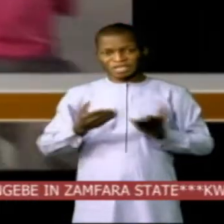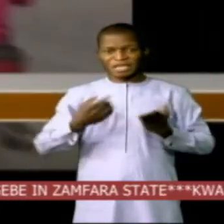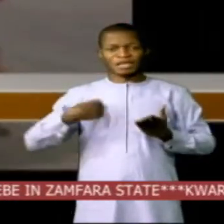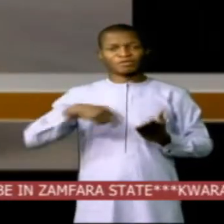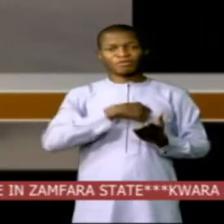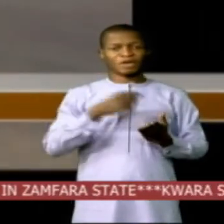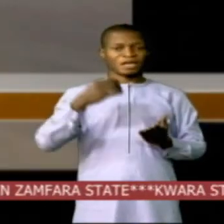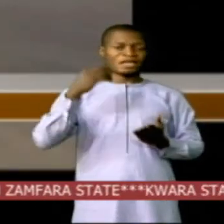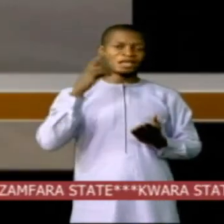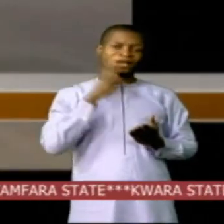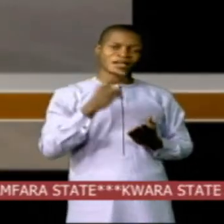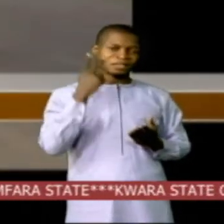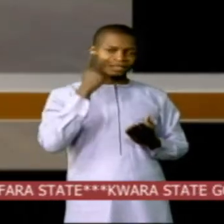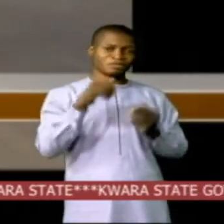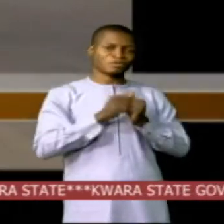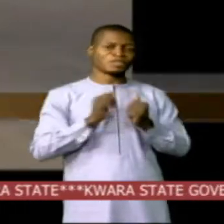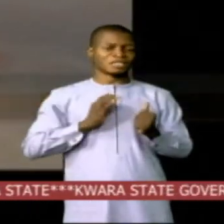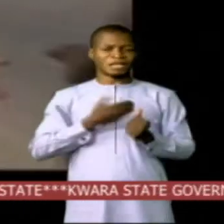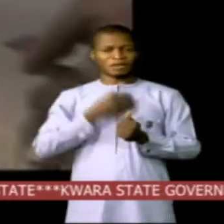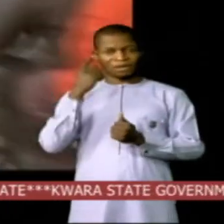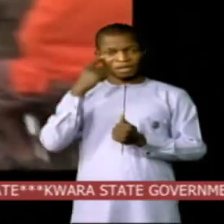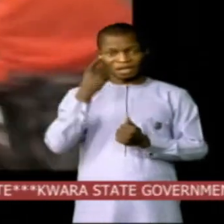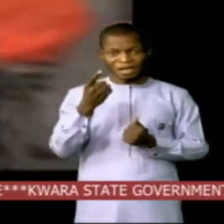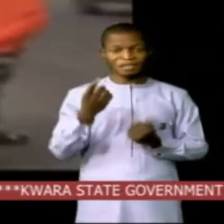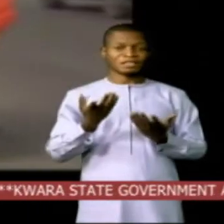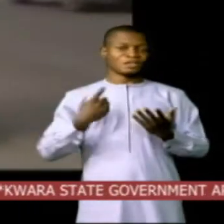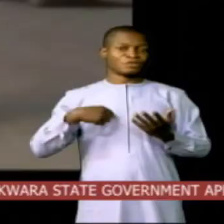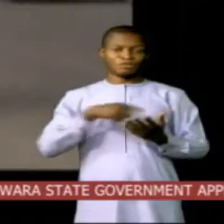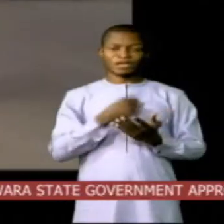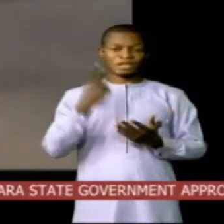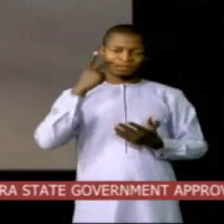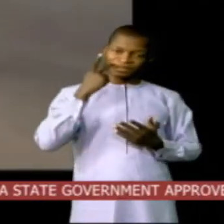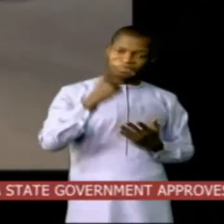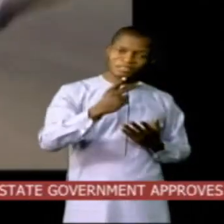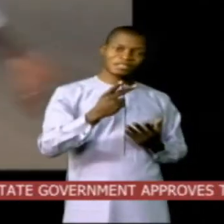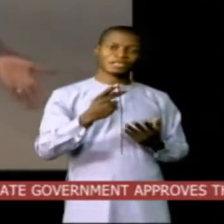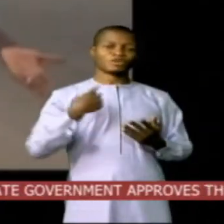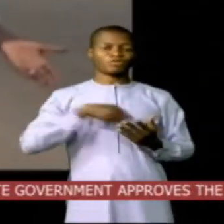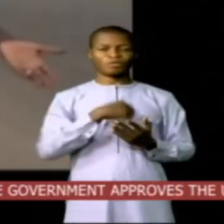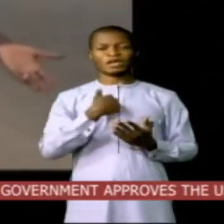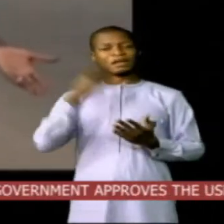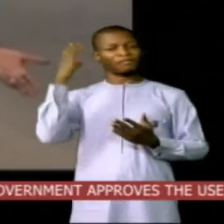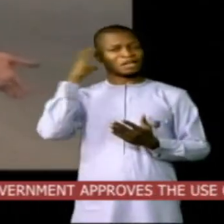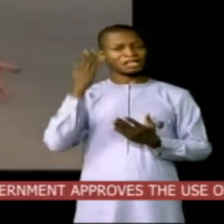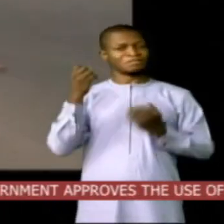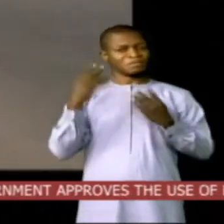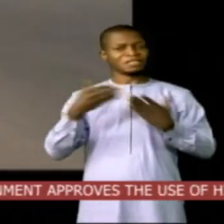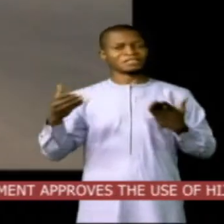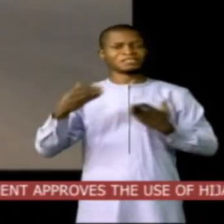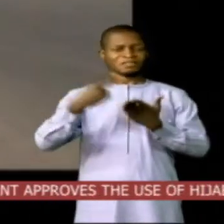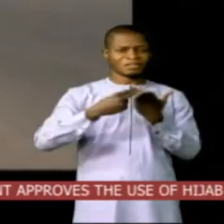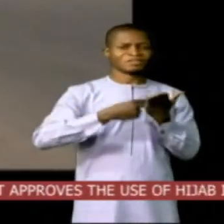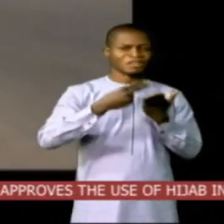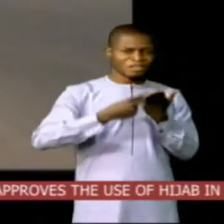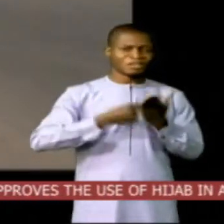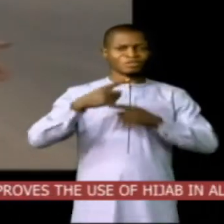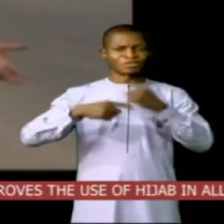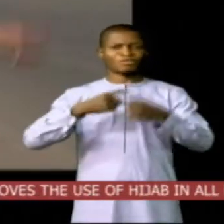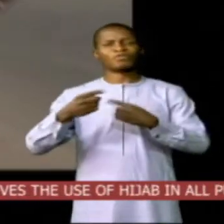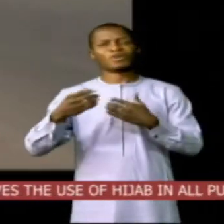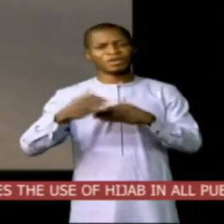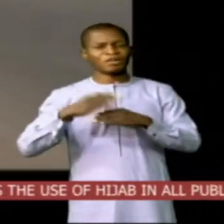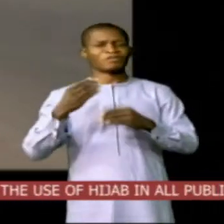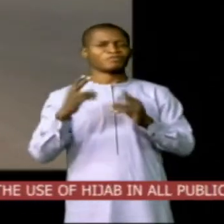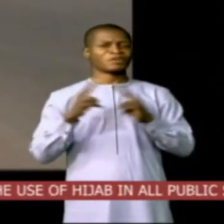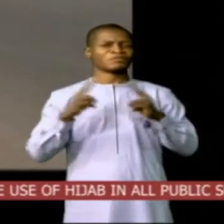seeing it with our eyes. We've seen movement. We've had a lot of negotiations going on, very fruitful, and